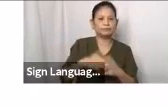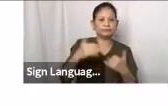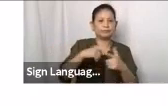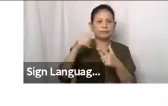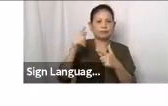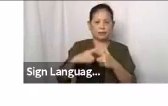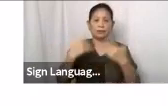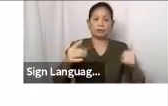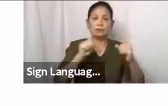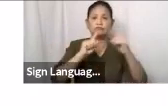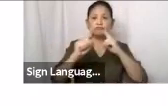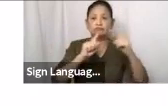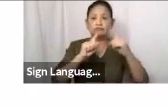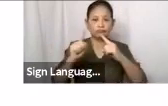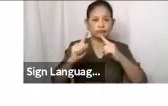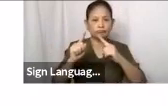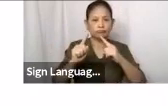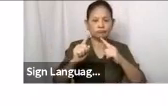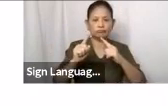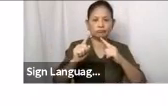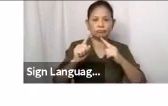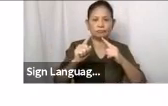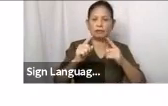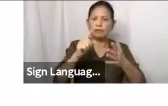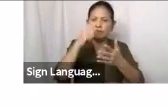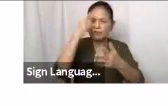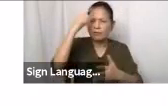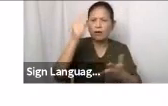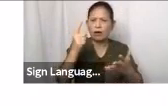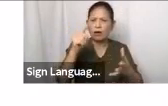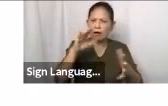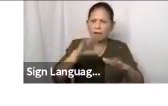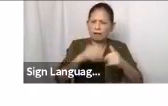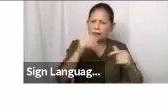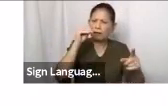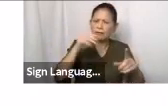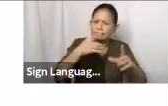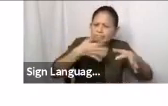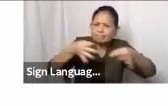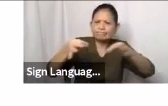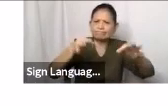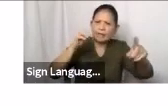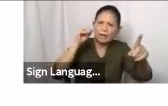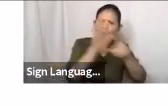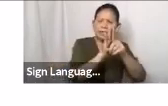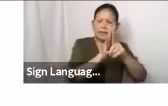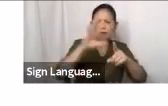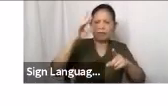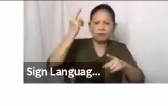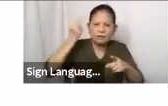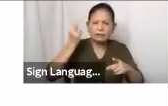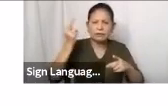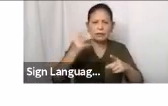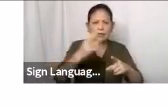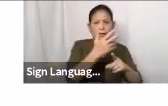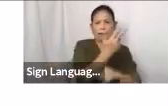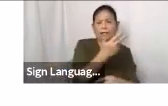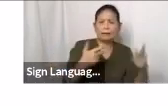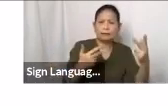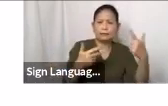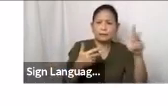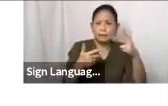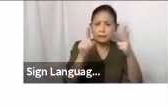talked on the consequences and the after effects after taking the medicines, so 13 of them have been suffering